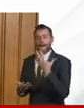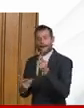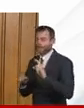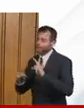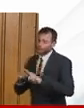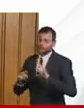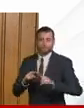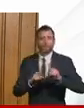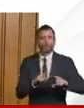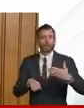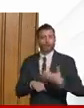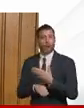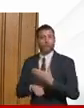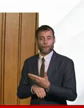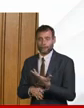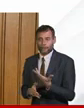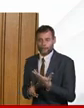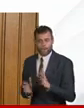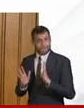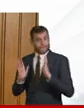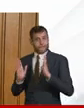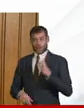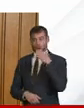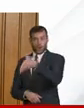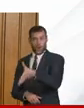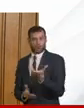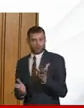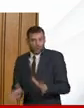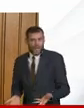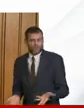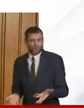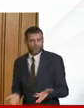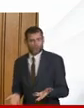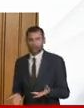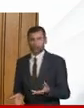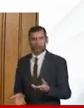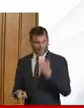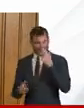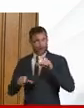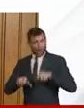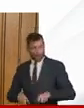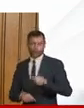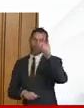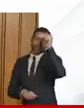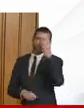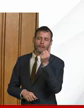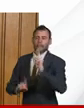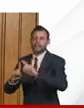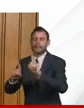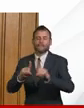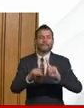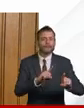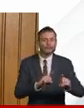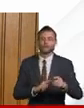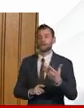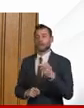occupations where you do not need to be at work it's some of them we have to and we recognize the support